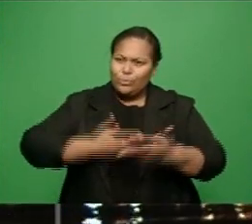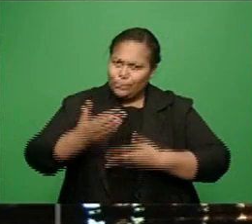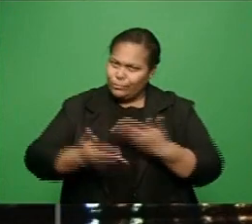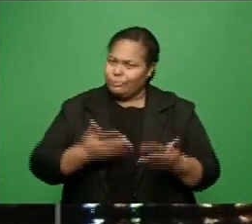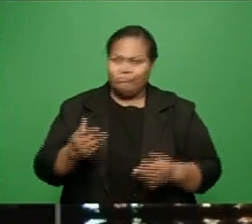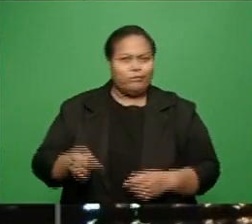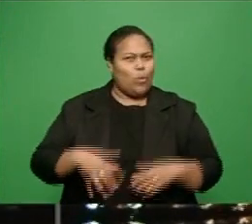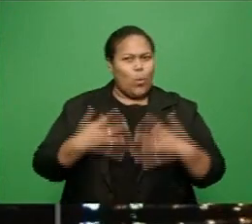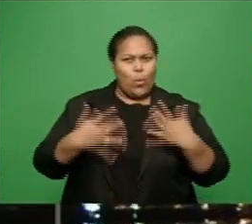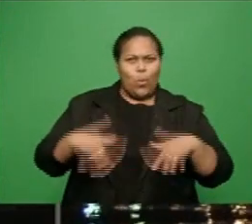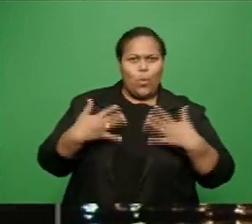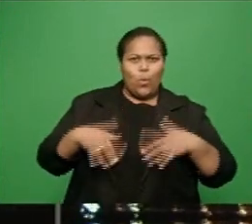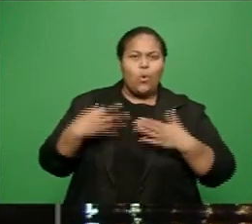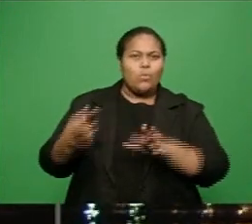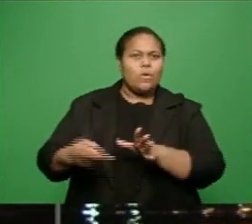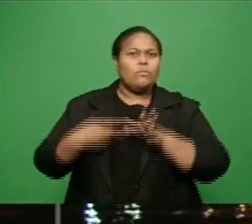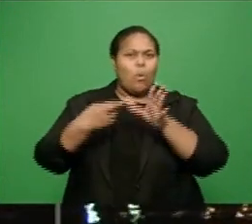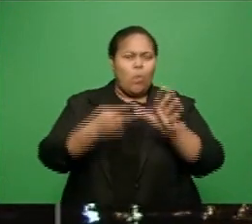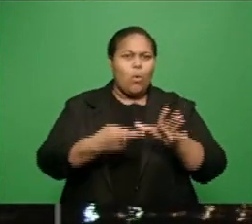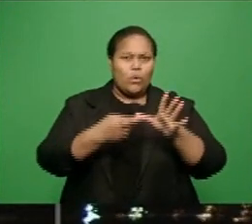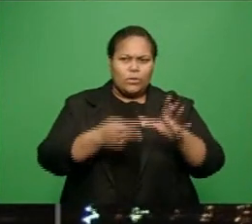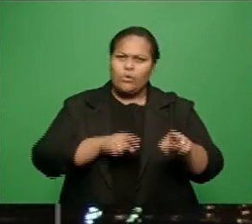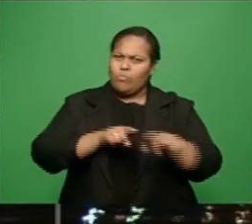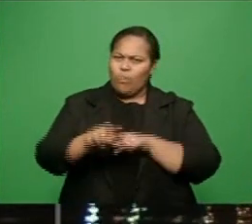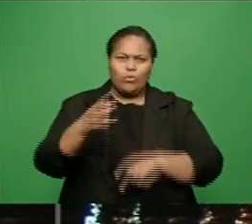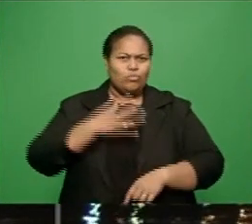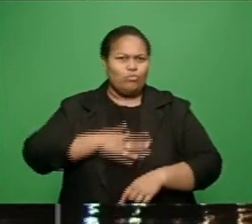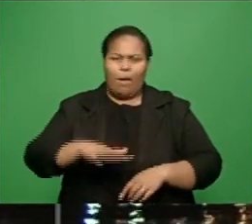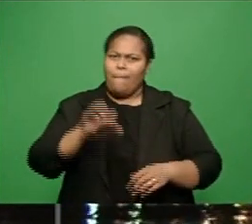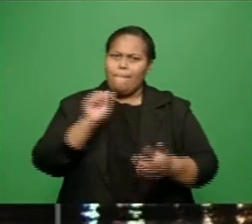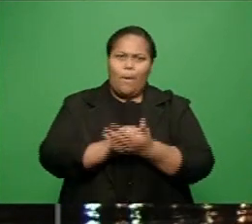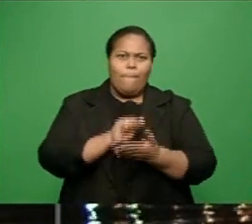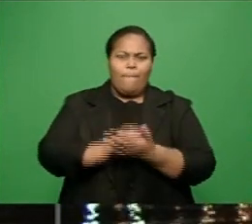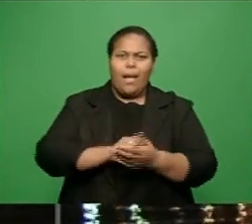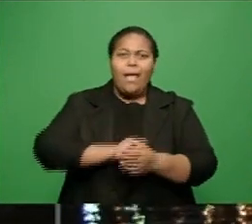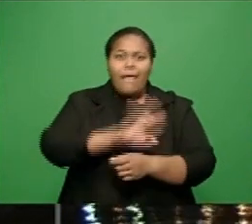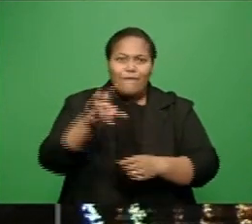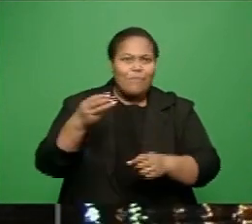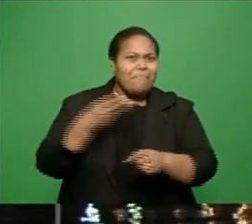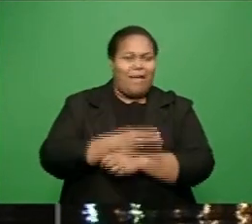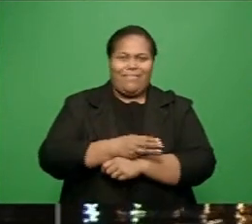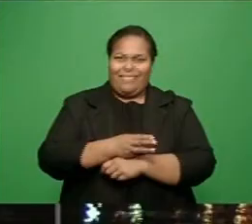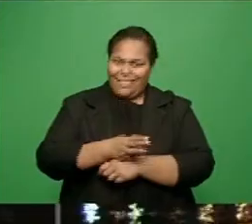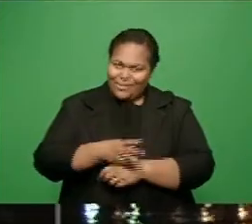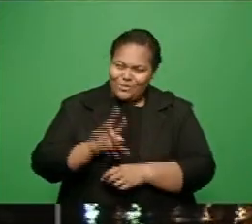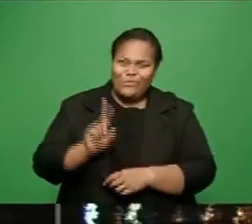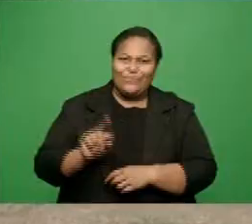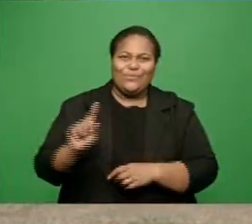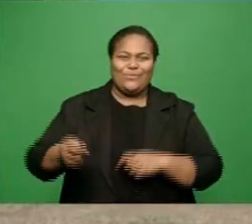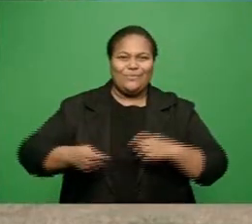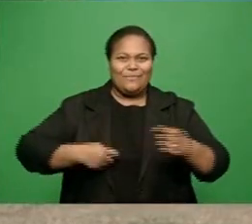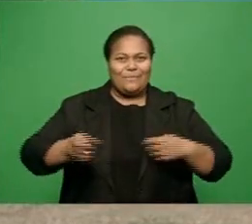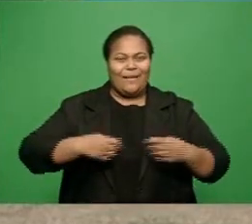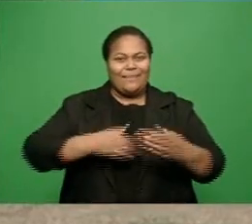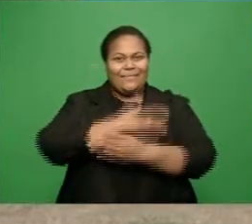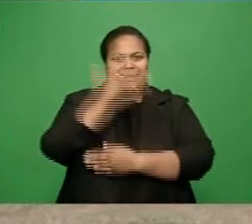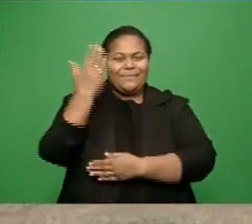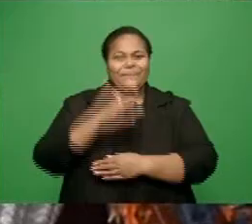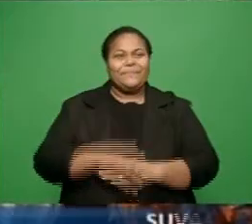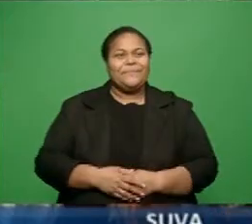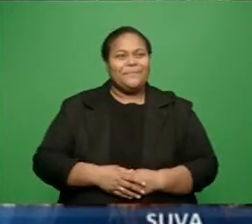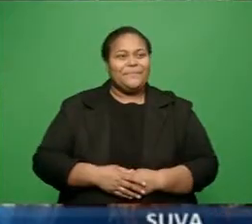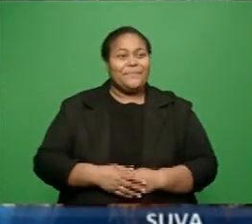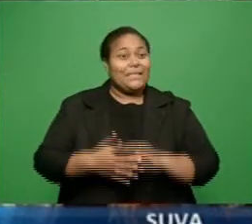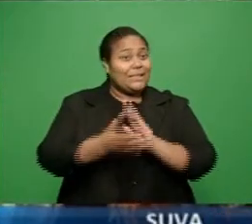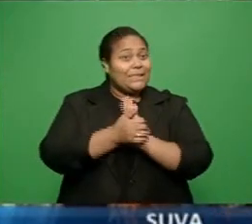overwhelming response, with many wanting the Market Day to become a monthly event. Saniani Boiler reports. Talent